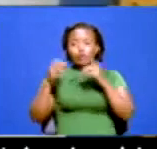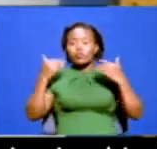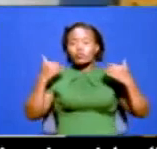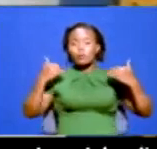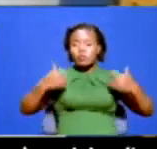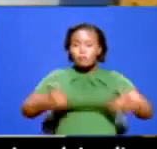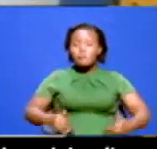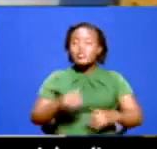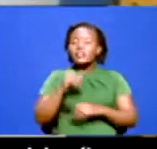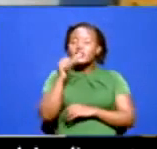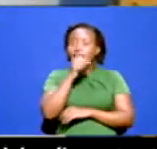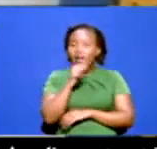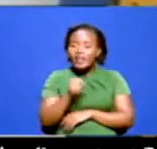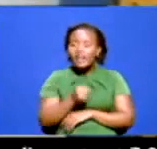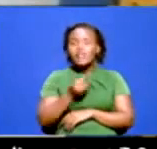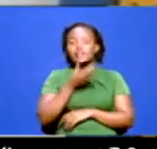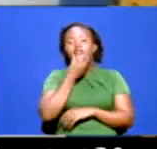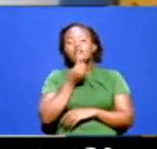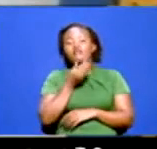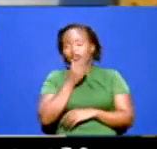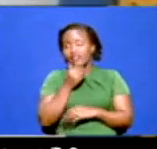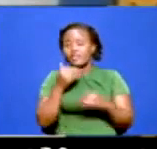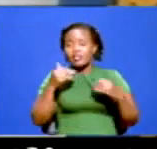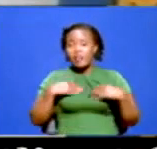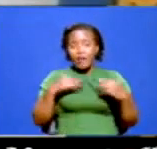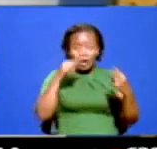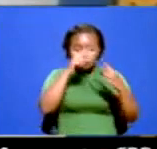is a grandfather. So I've got two